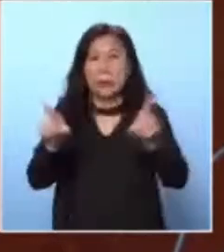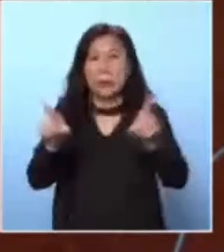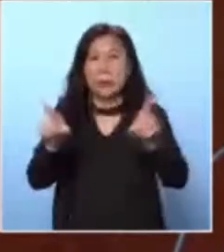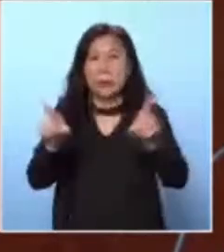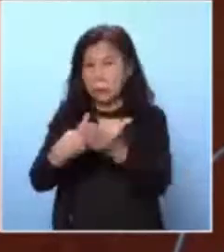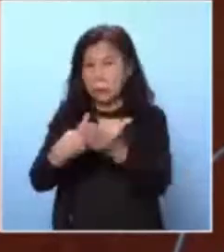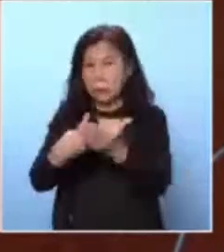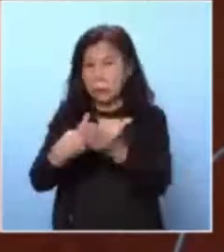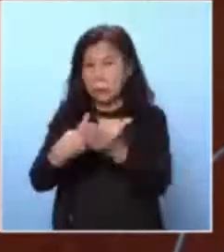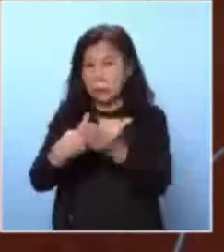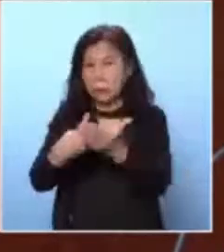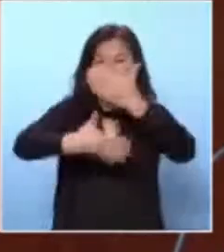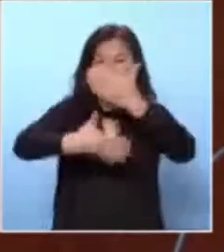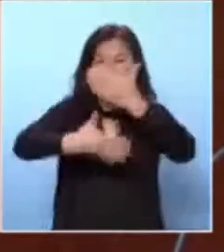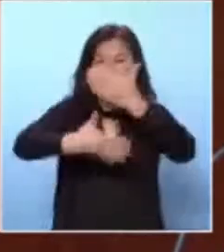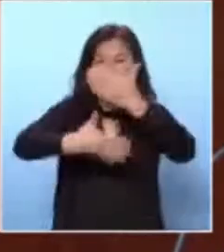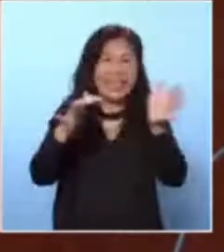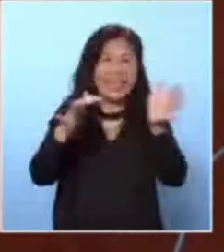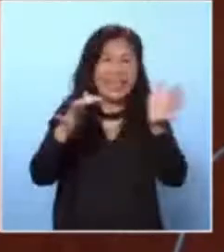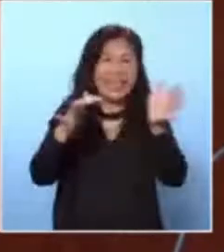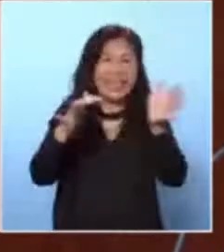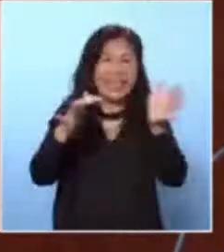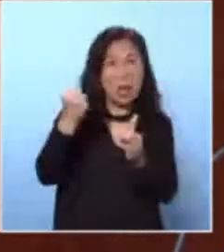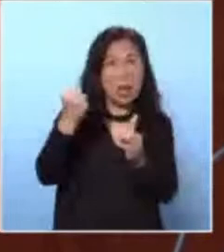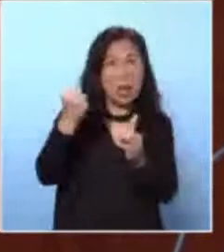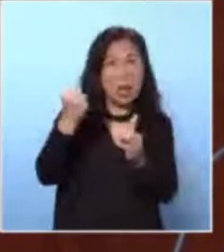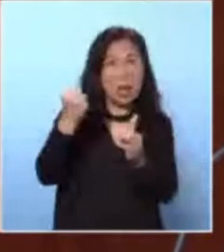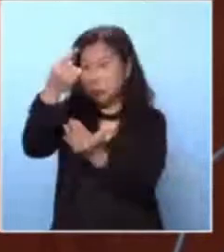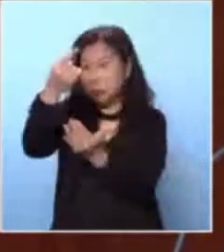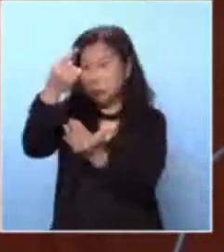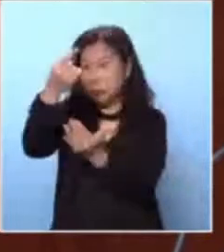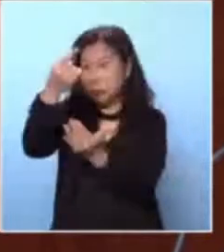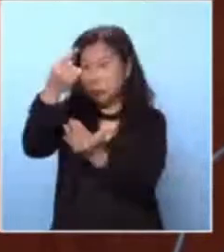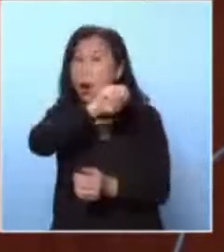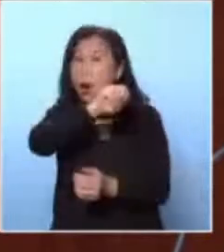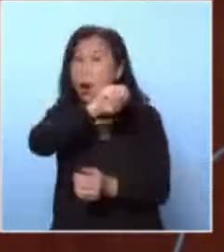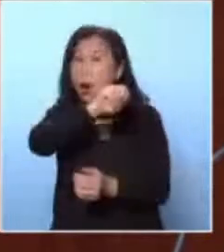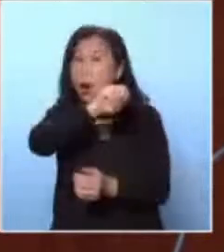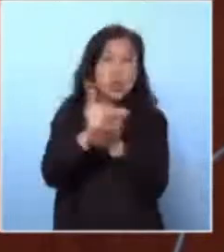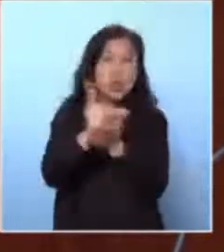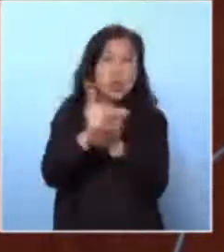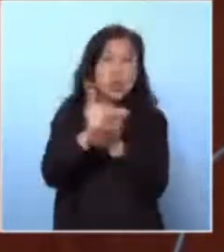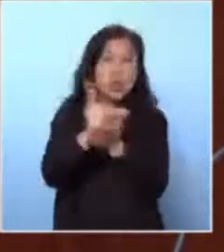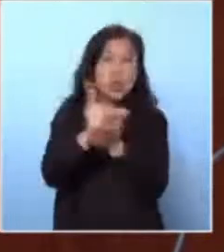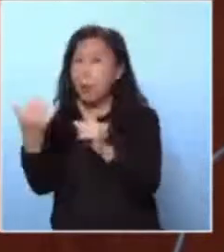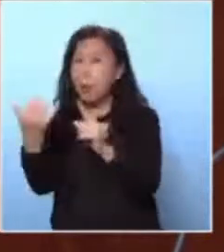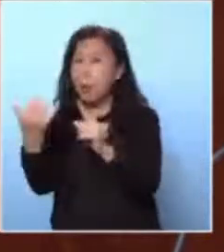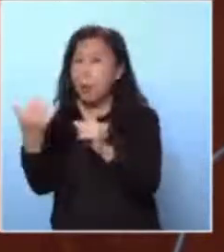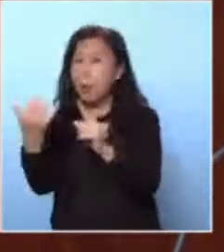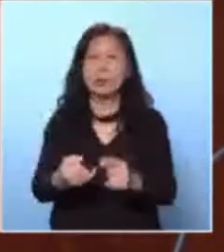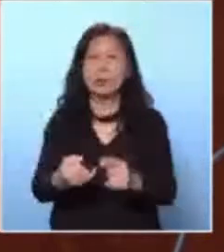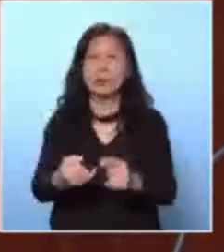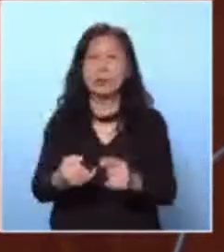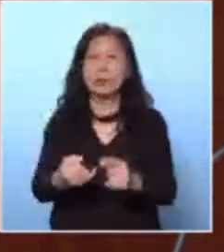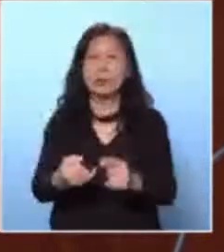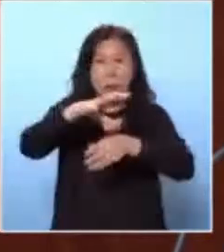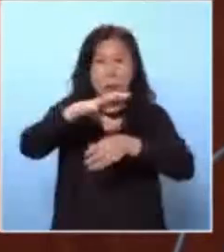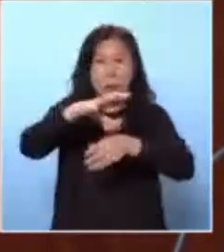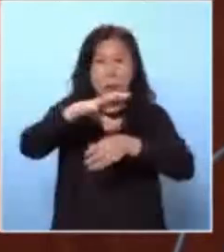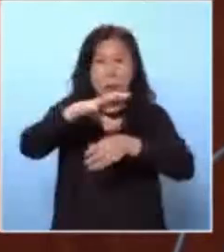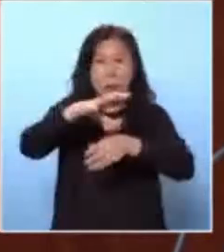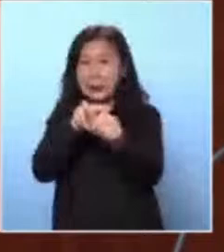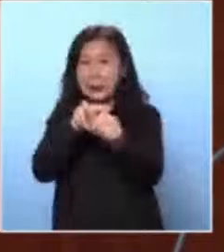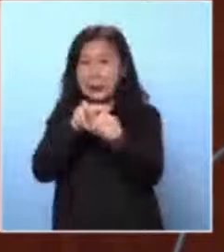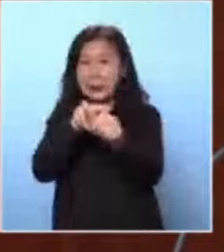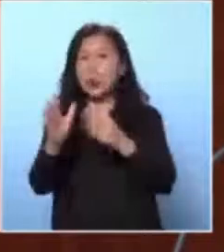the Office of Climate Change and Carbon Neutrality to help achieve the carbon neutrality targets of our country and Hong Kong and tackle the